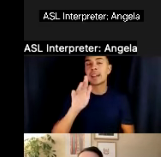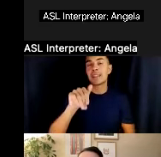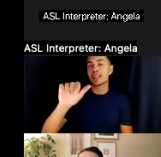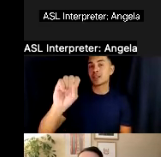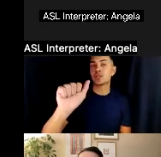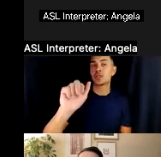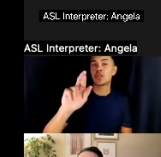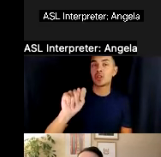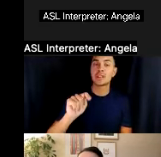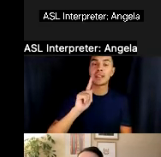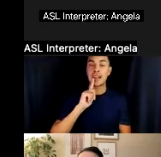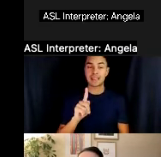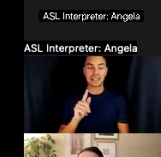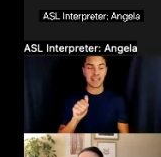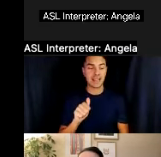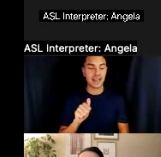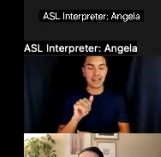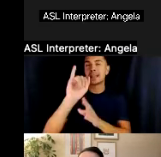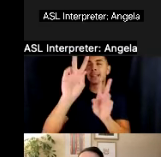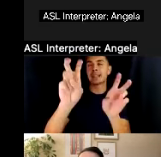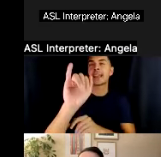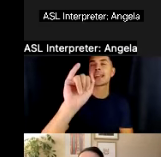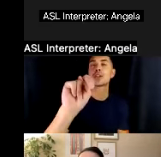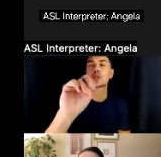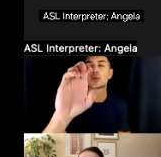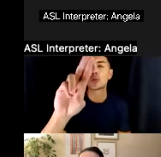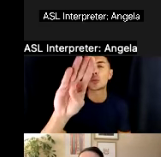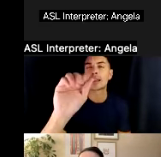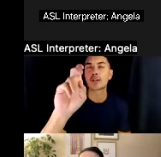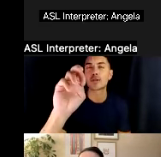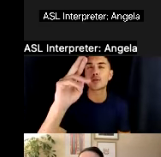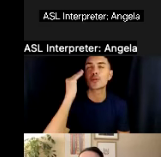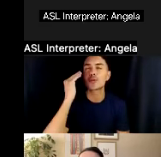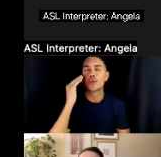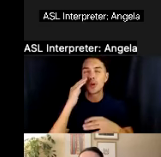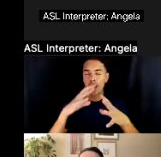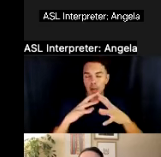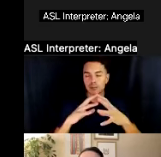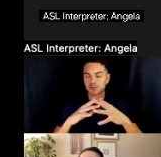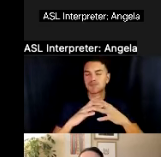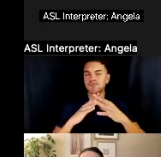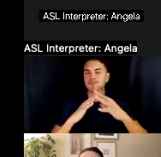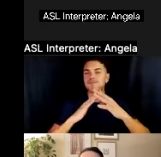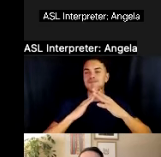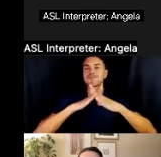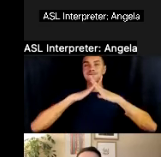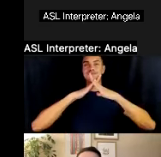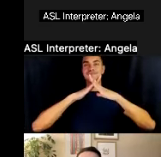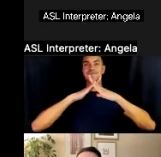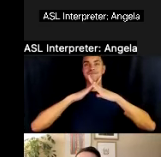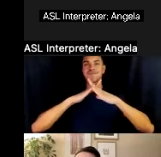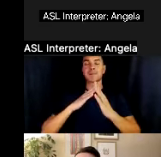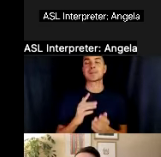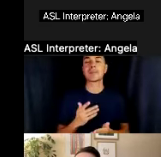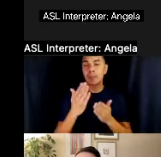can serve as an incubator, kind of that safe space to have those conversations about maybe what went wrong,